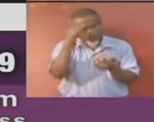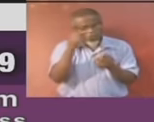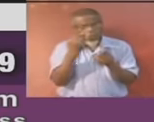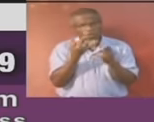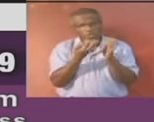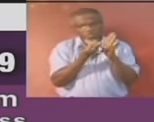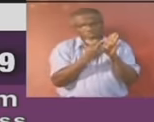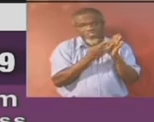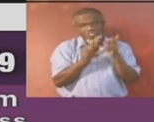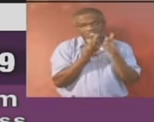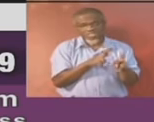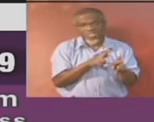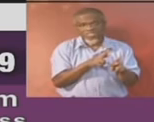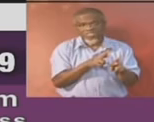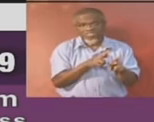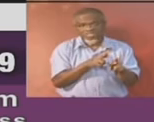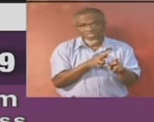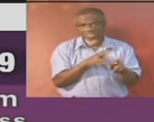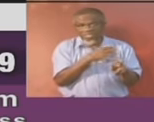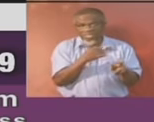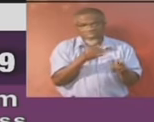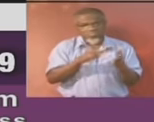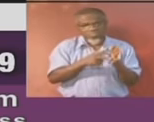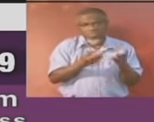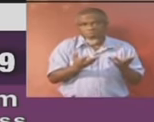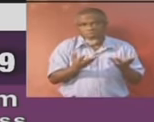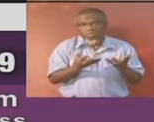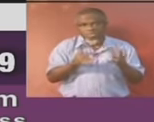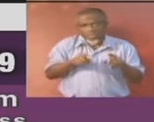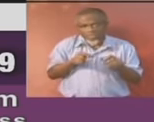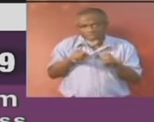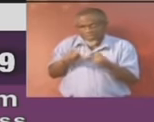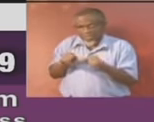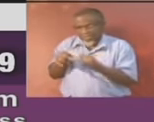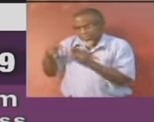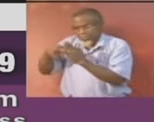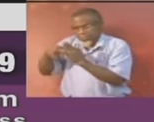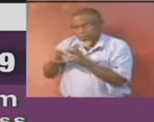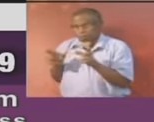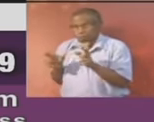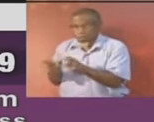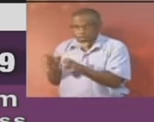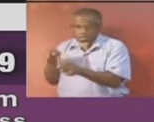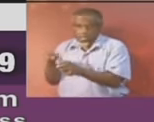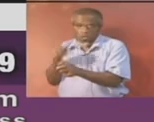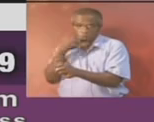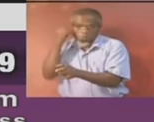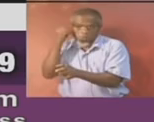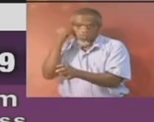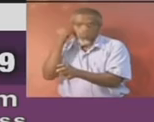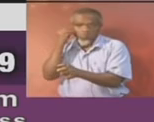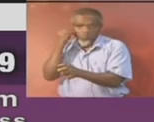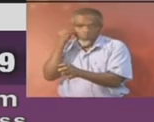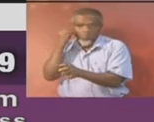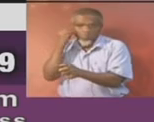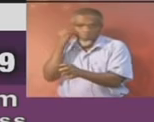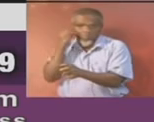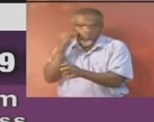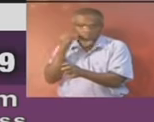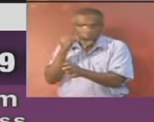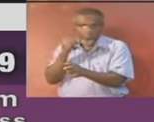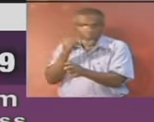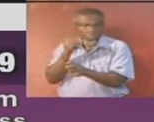And in the meantime, they have to quarantine at home. Some are saying there's no monitoring system that seems to be in place checking on them as to whether or not they are in fact